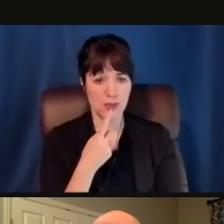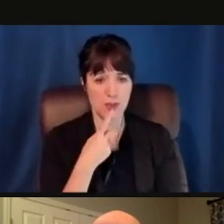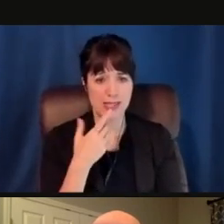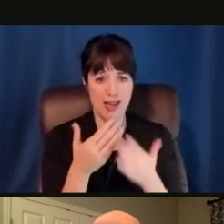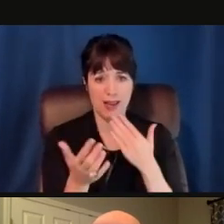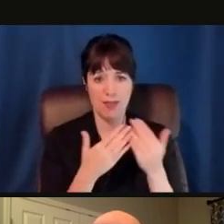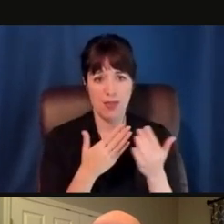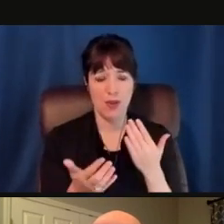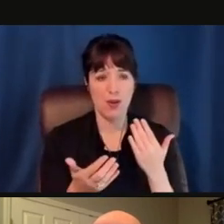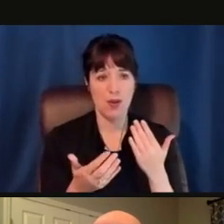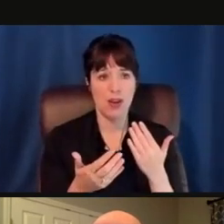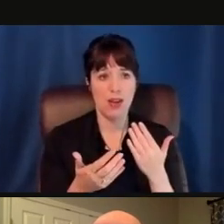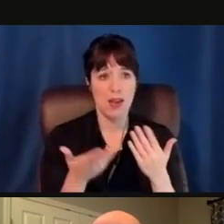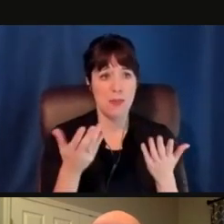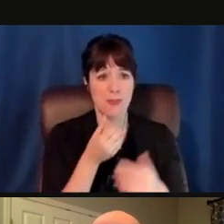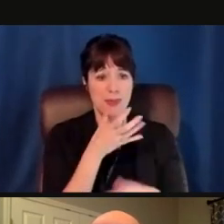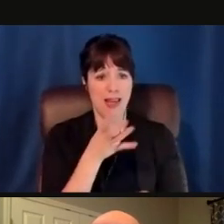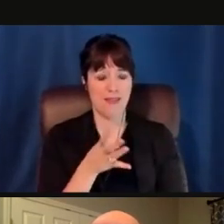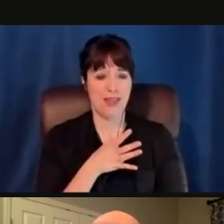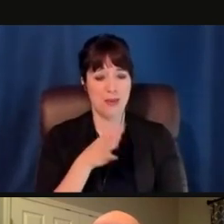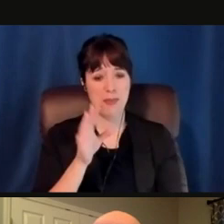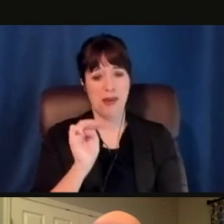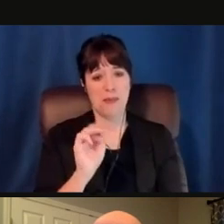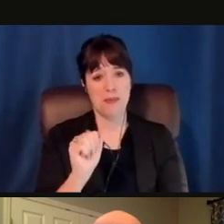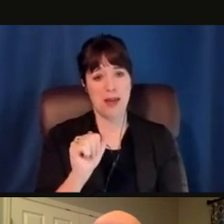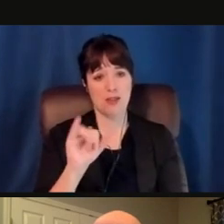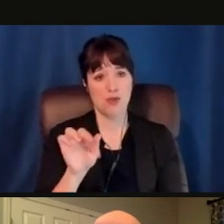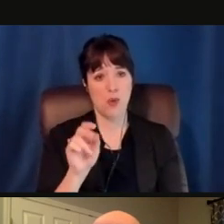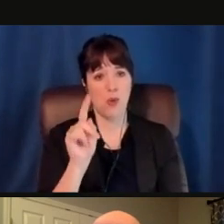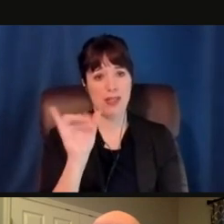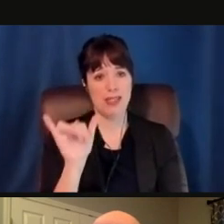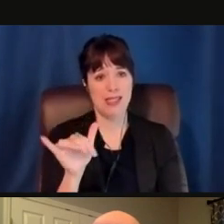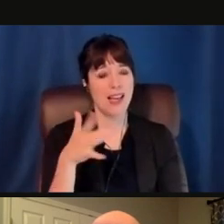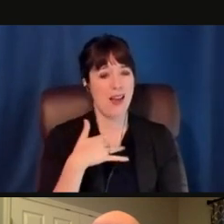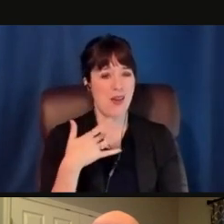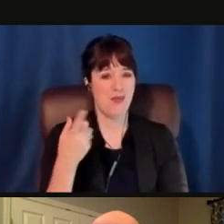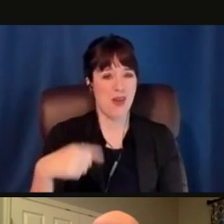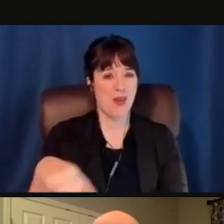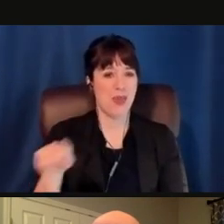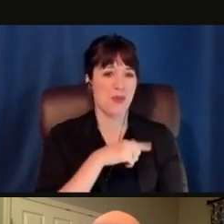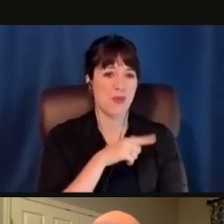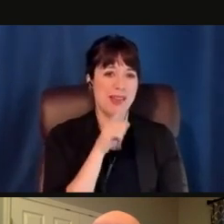be a female majority, I feel that we are a team. So